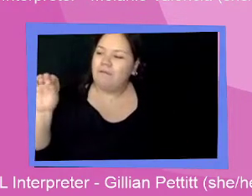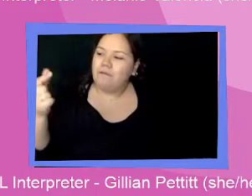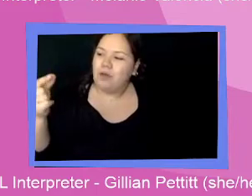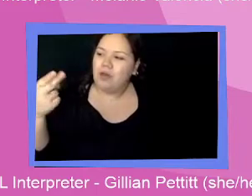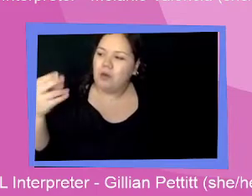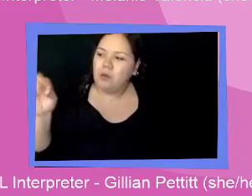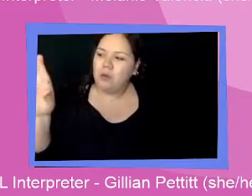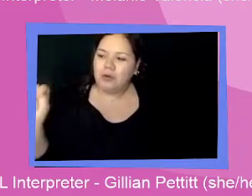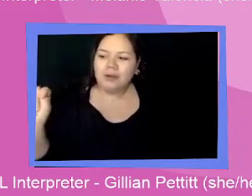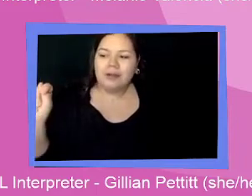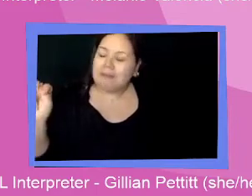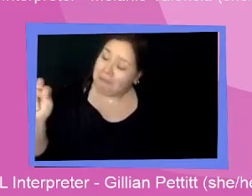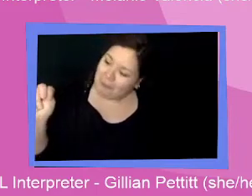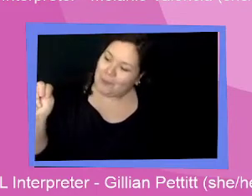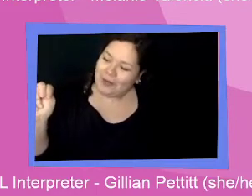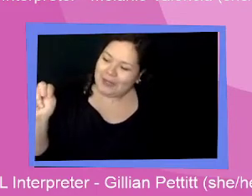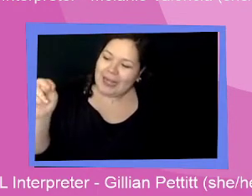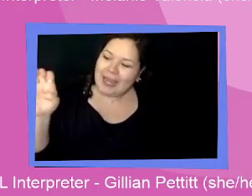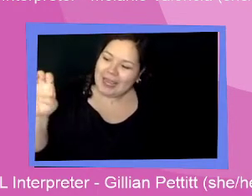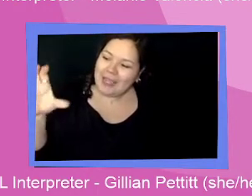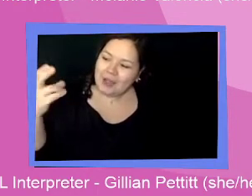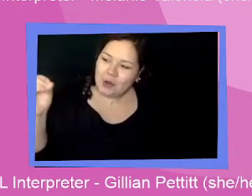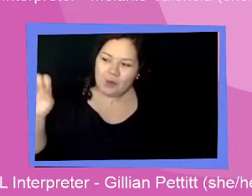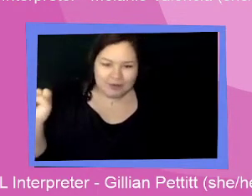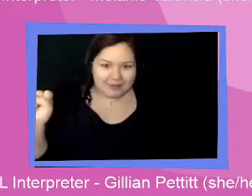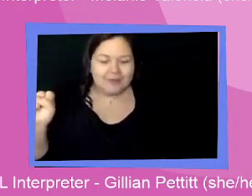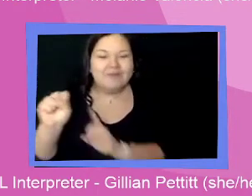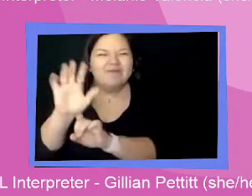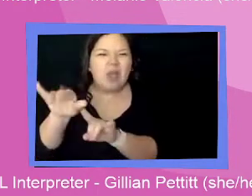The Foghorn Echoes is a novel coming out in